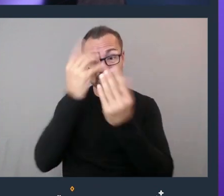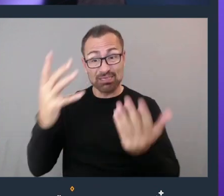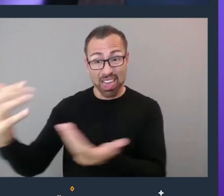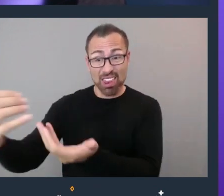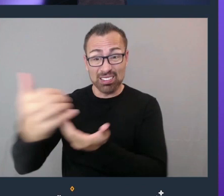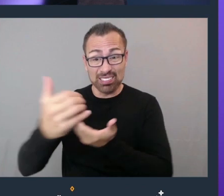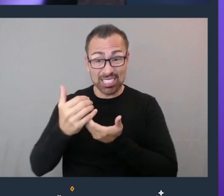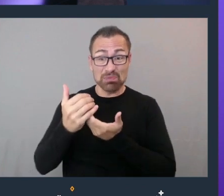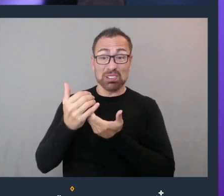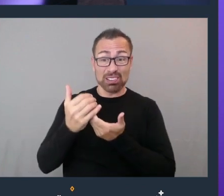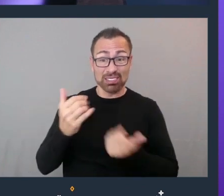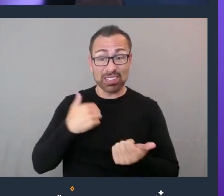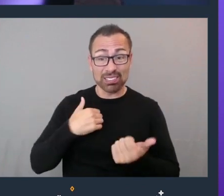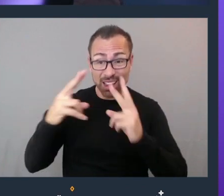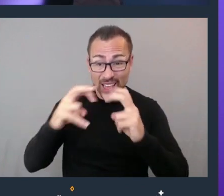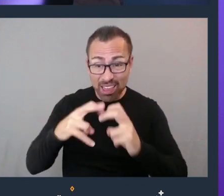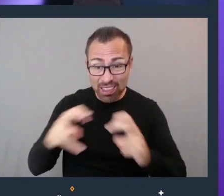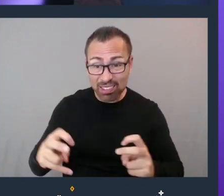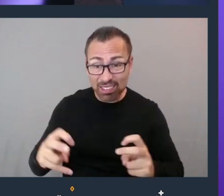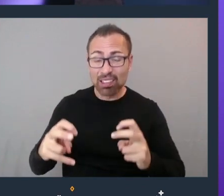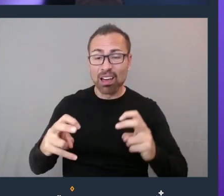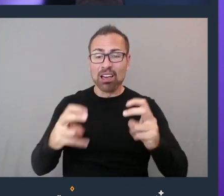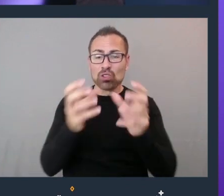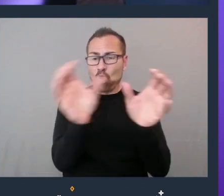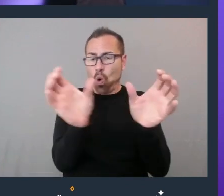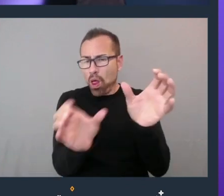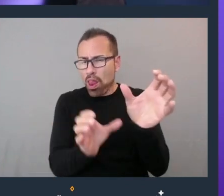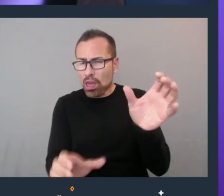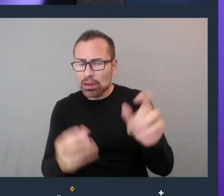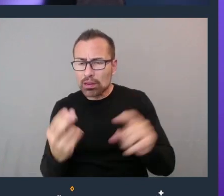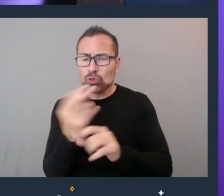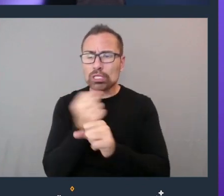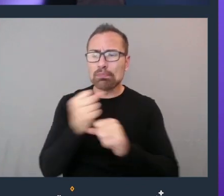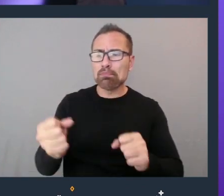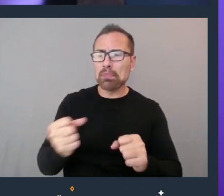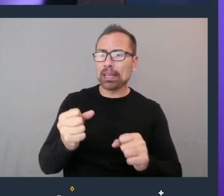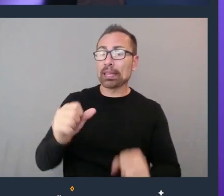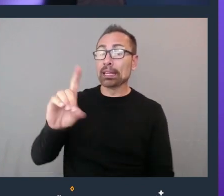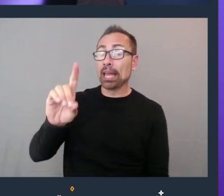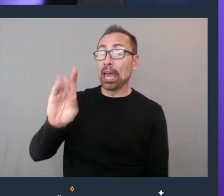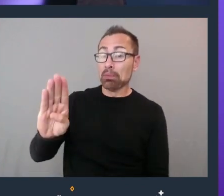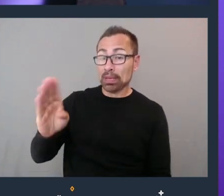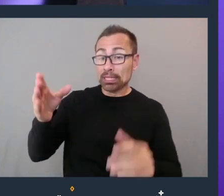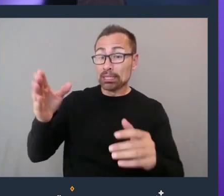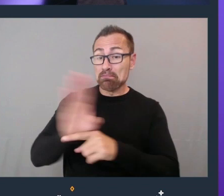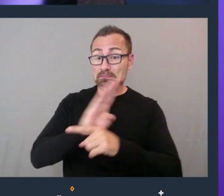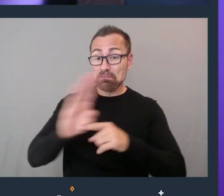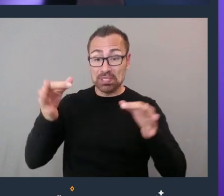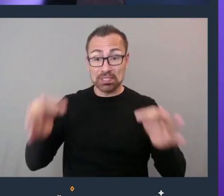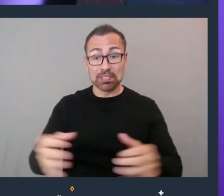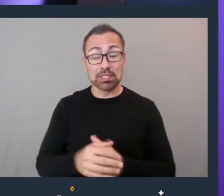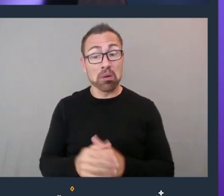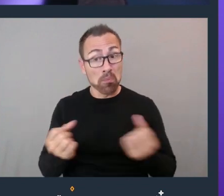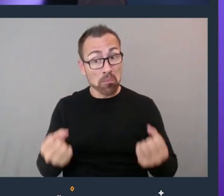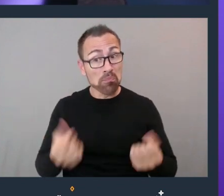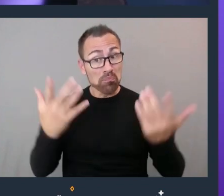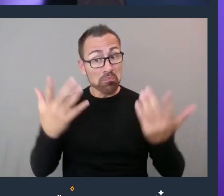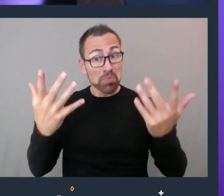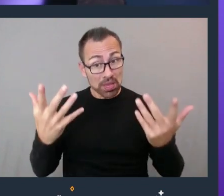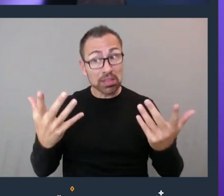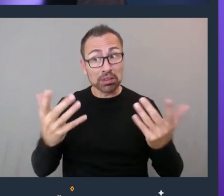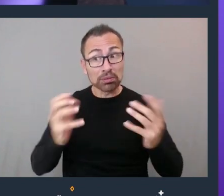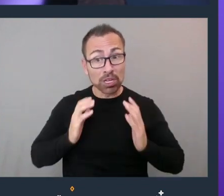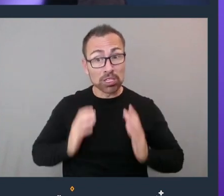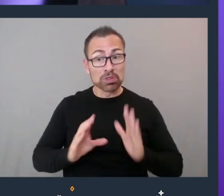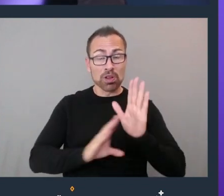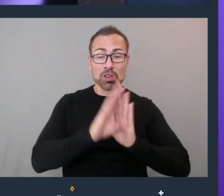and used to make day-to-day business decisions. In fact, many of our customers are building workflows and systems that do all of this in near real time